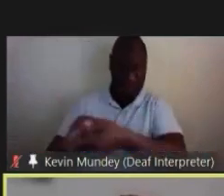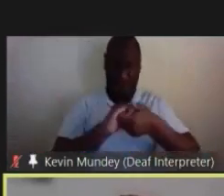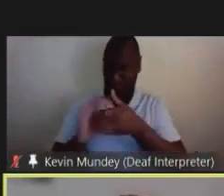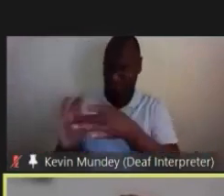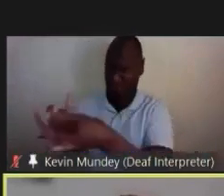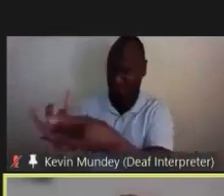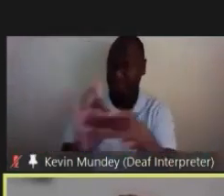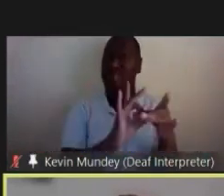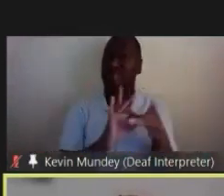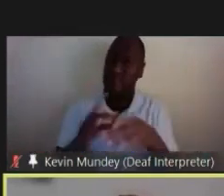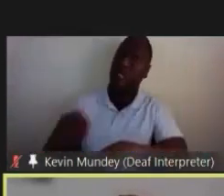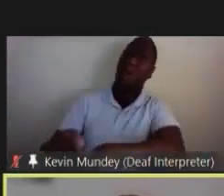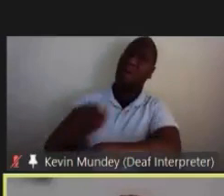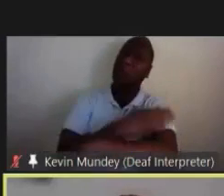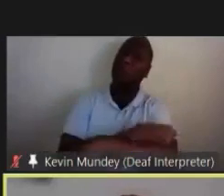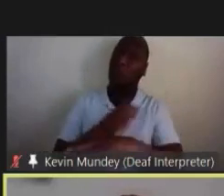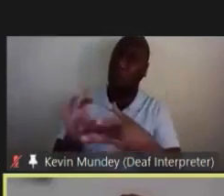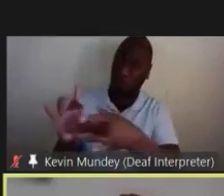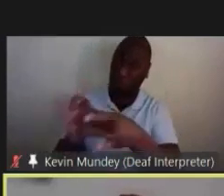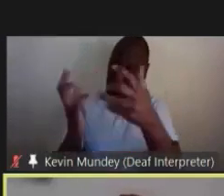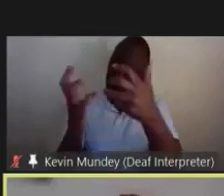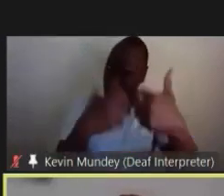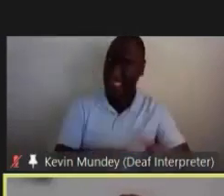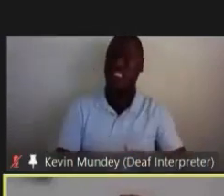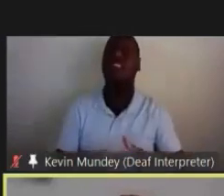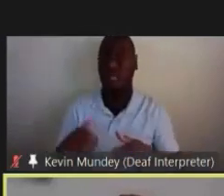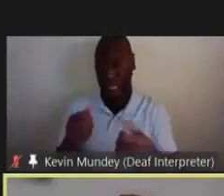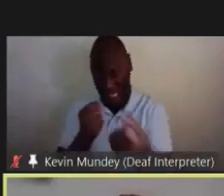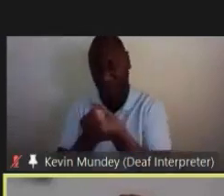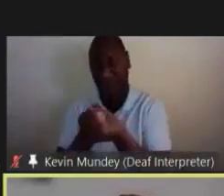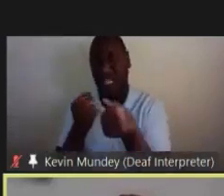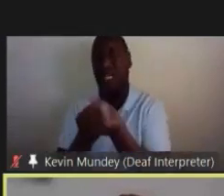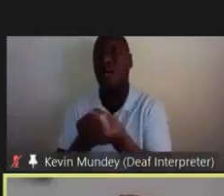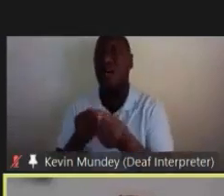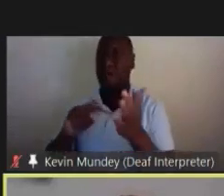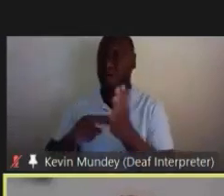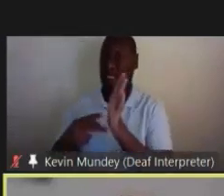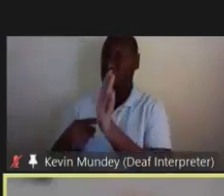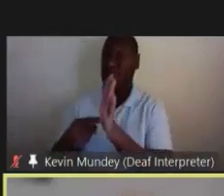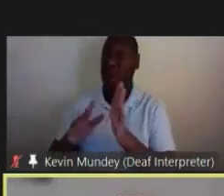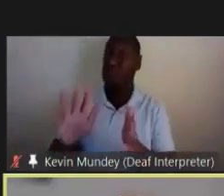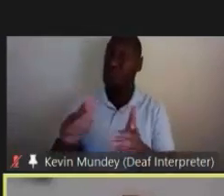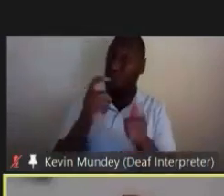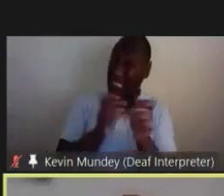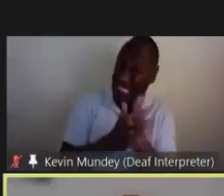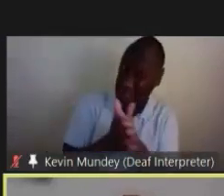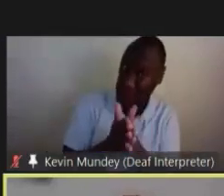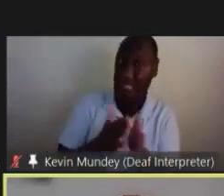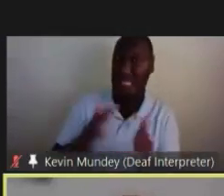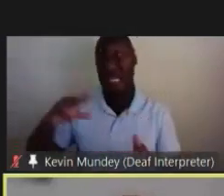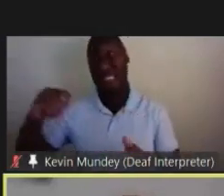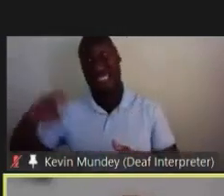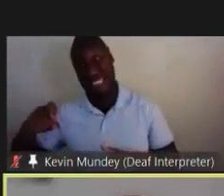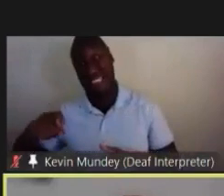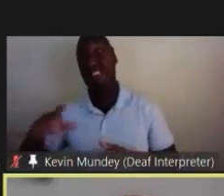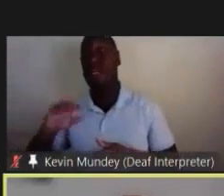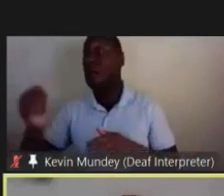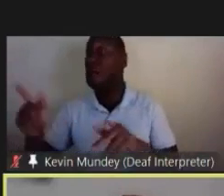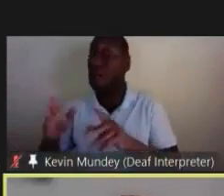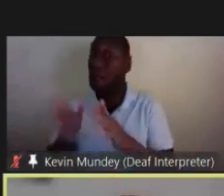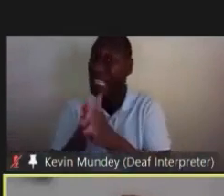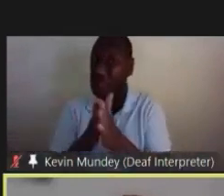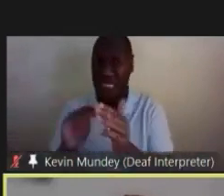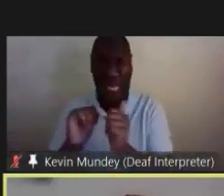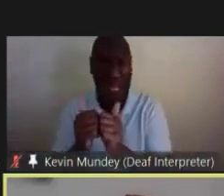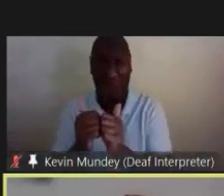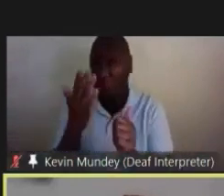coordination of care. Advocacy is representing your interests and the interests of others by understanding your rights